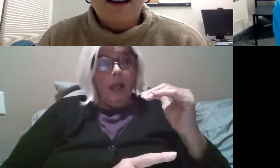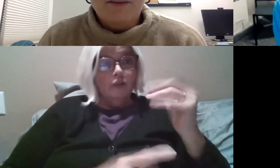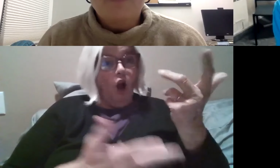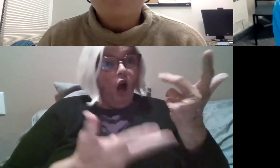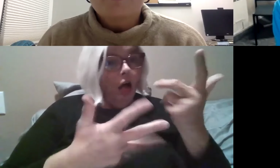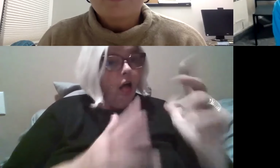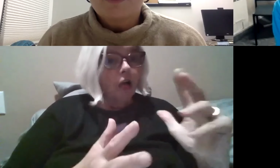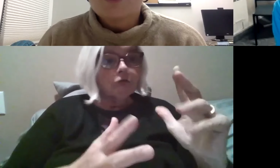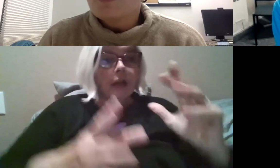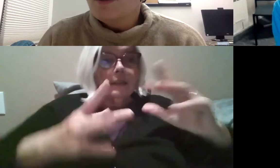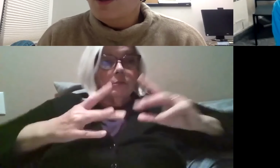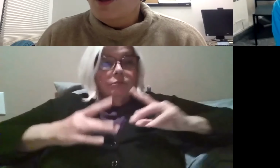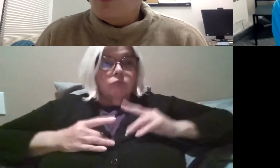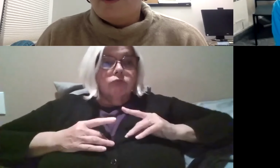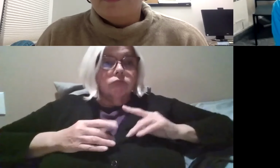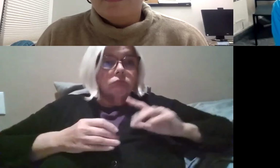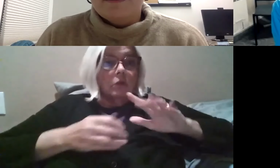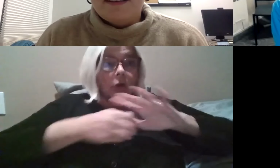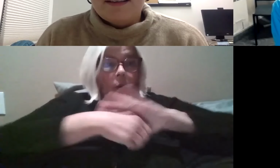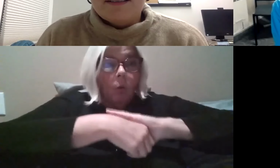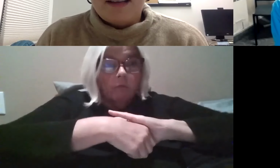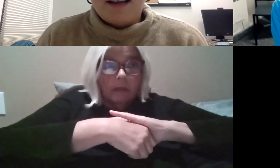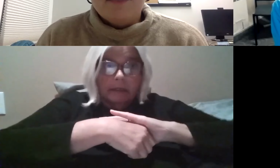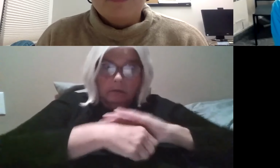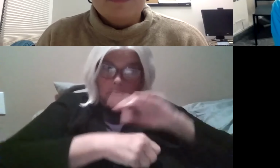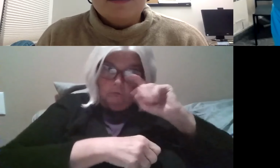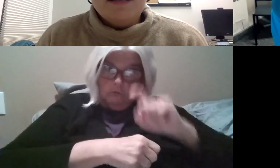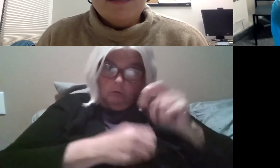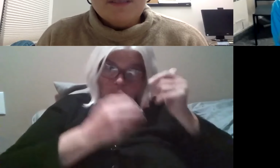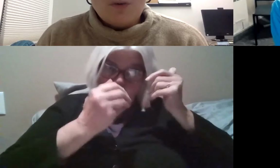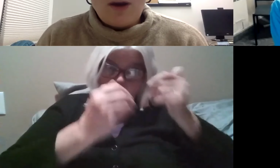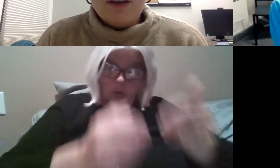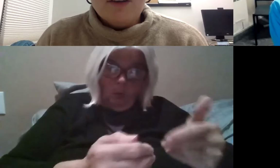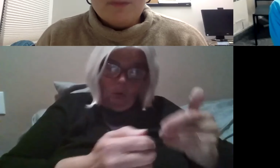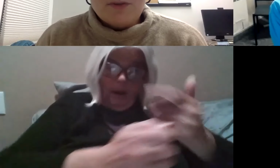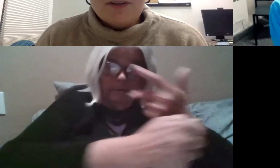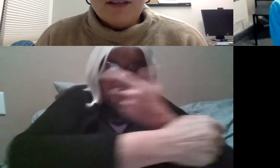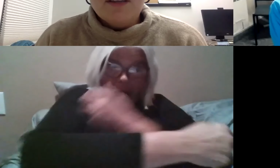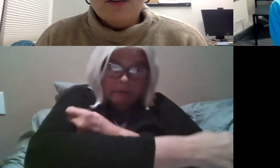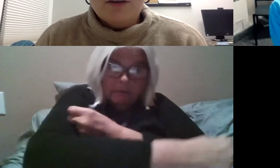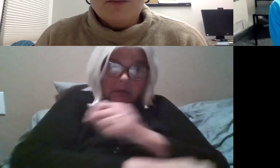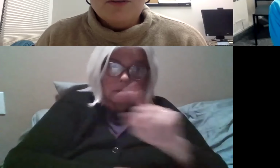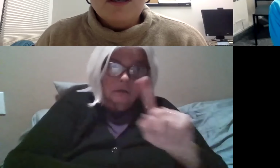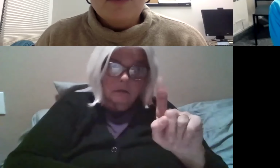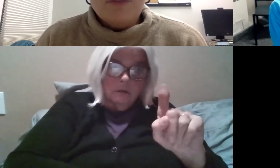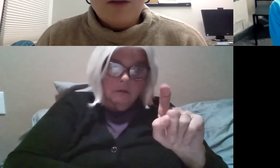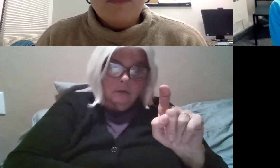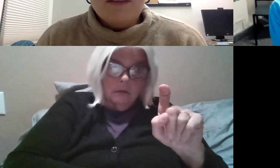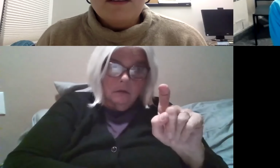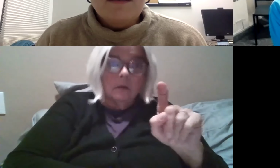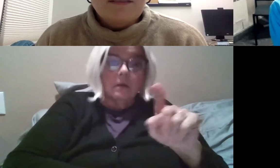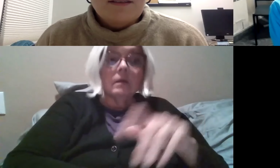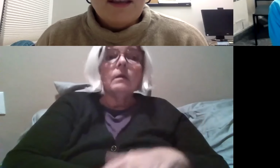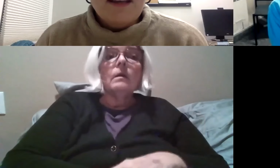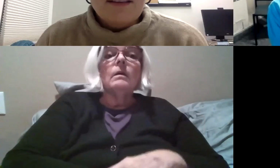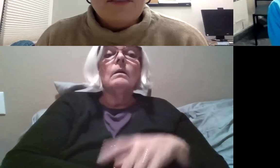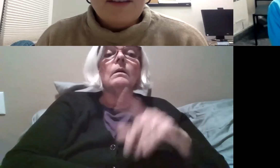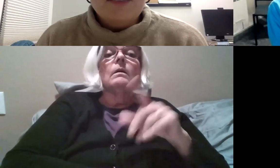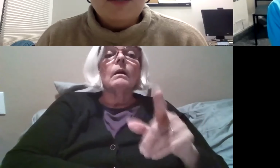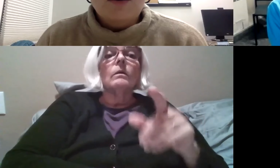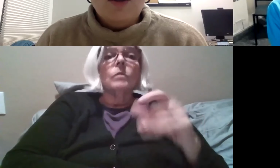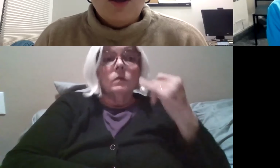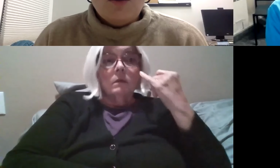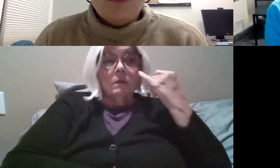vaccine? So when kids have disease-acquired immunity or immunity from getting